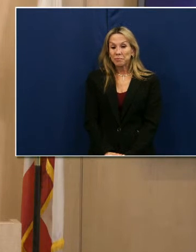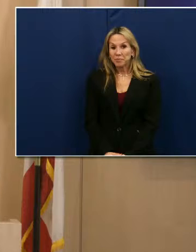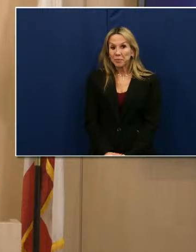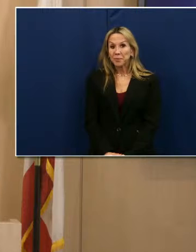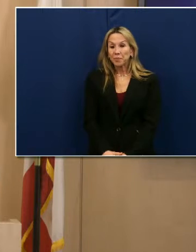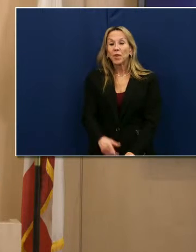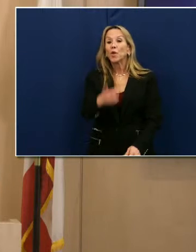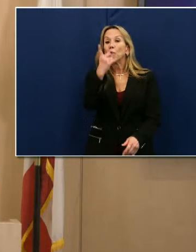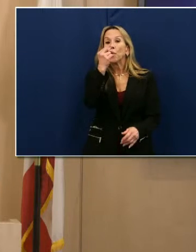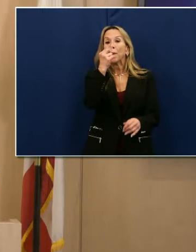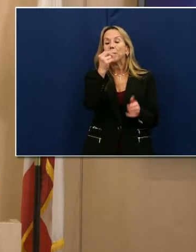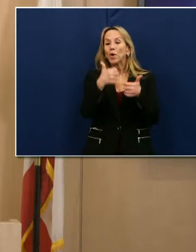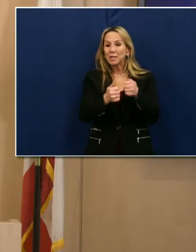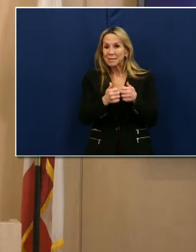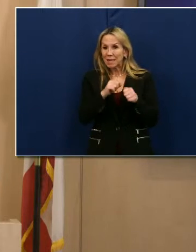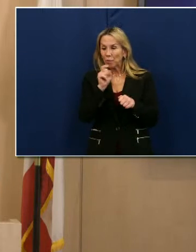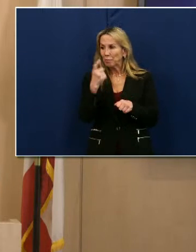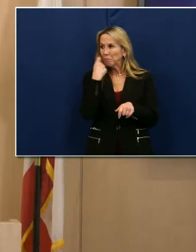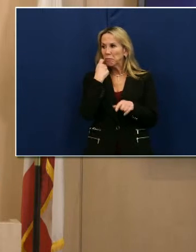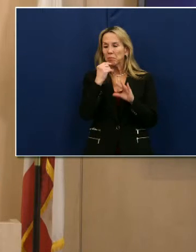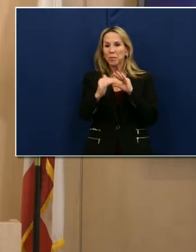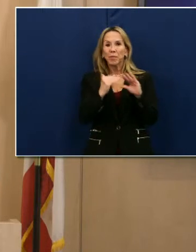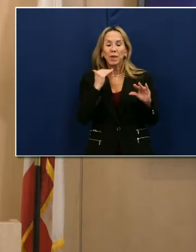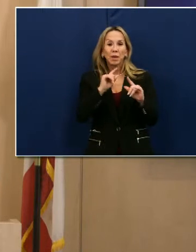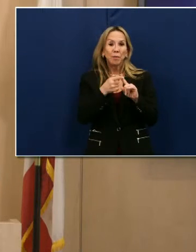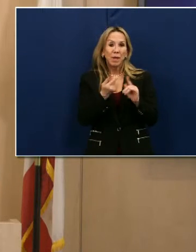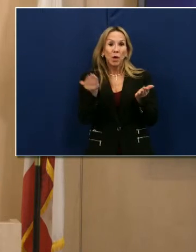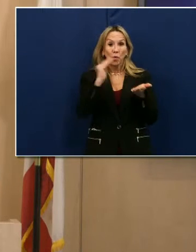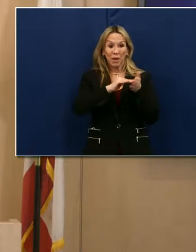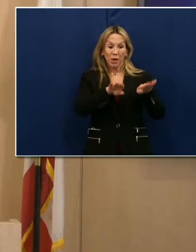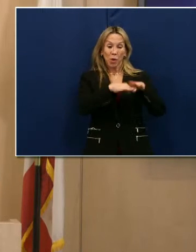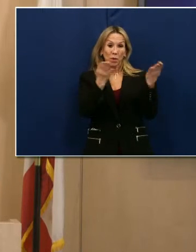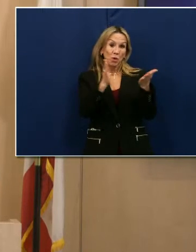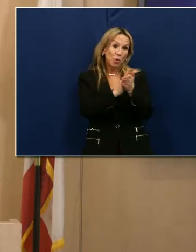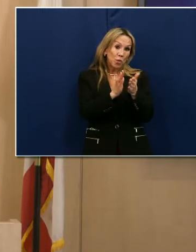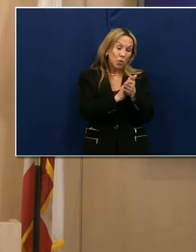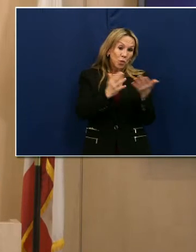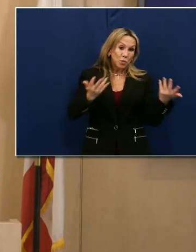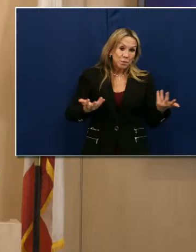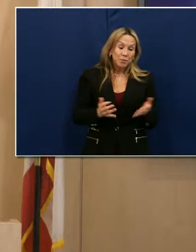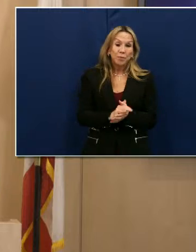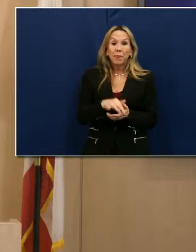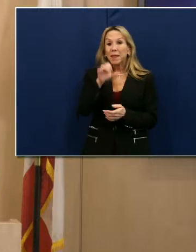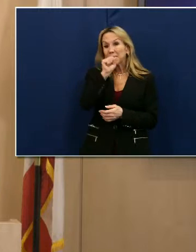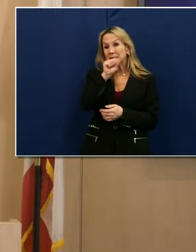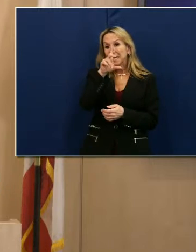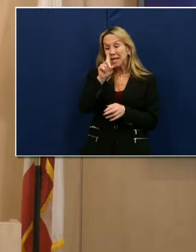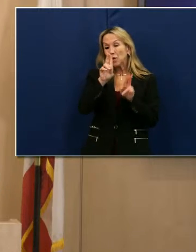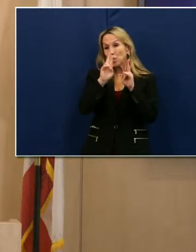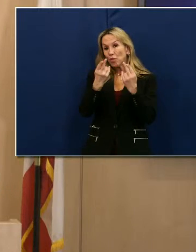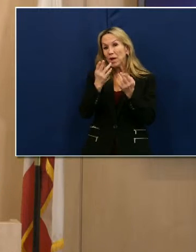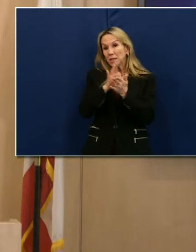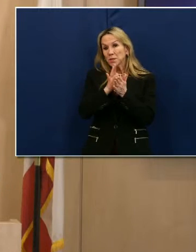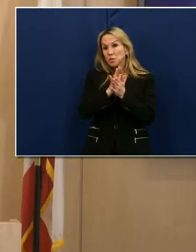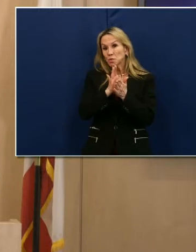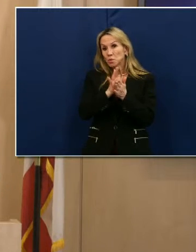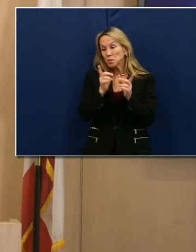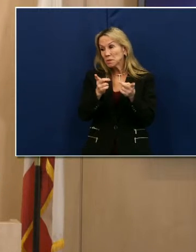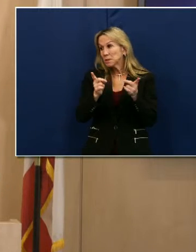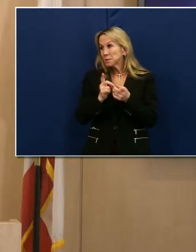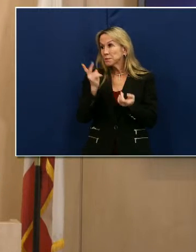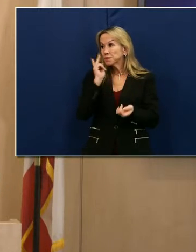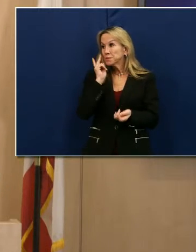We have one more text question that just came in regarding the reopening of schools in the San Diego Union School District, and Dr. Wooten is going to